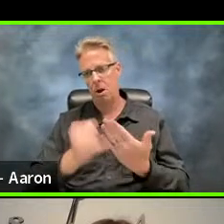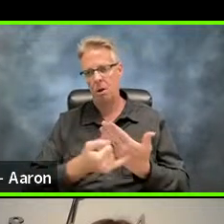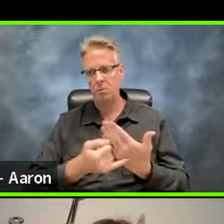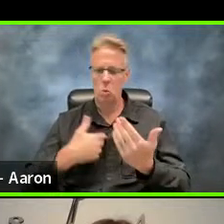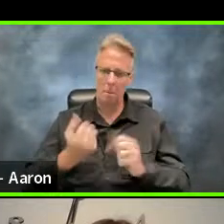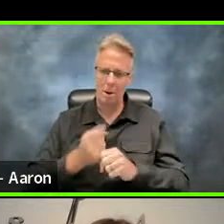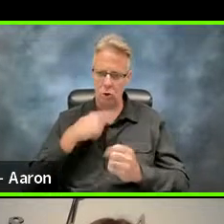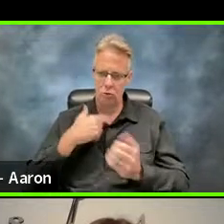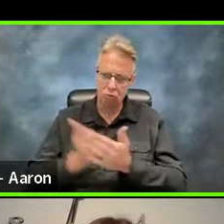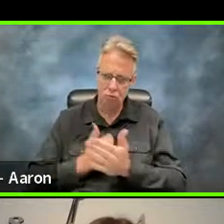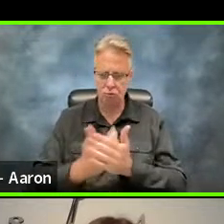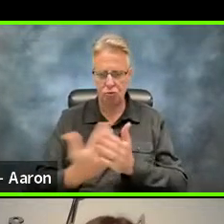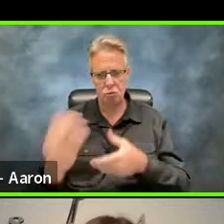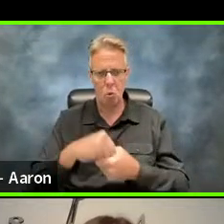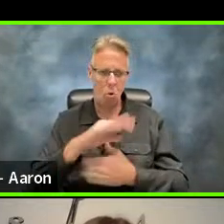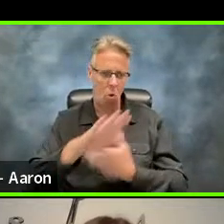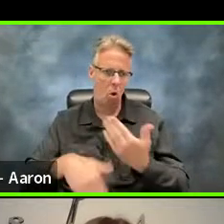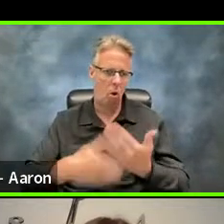possible.